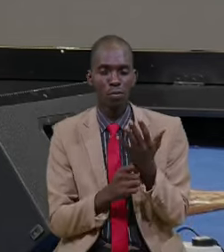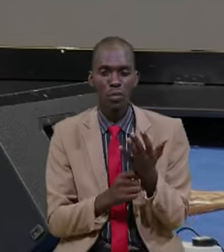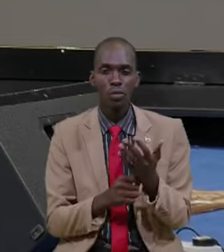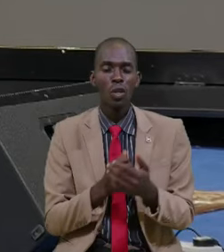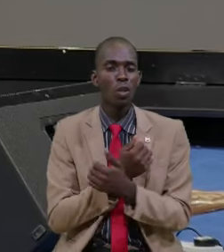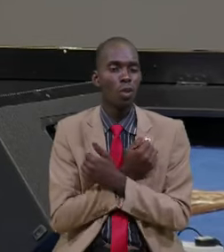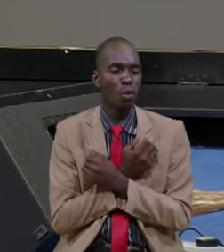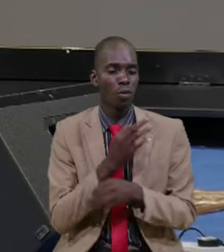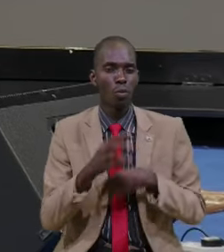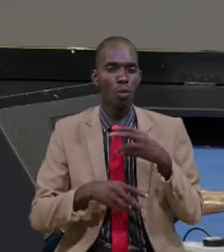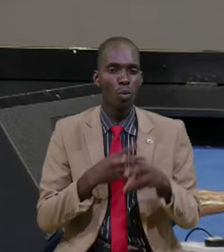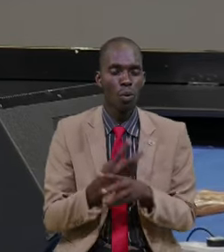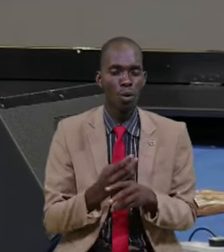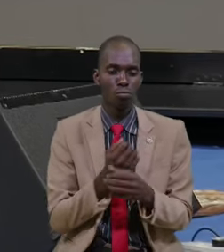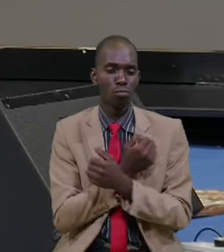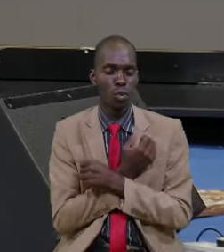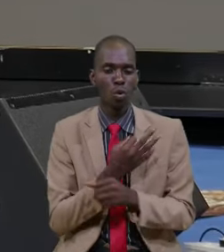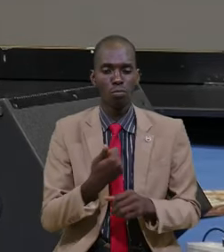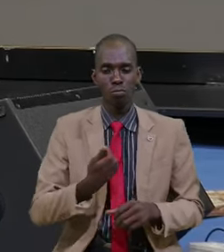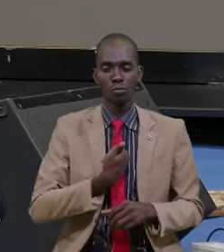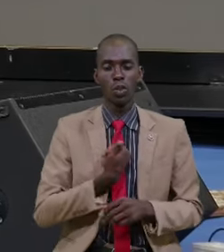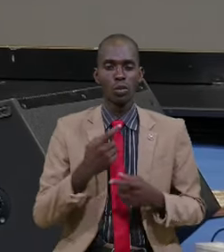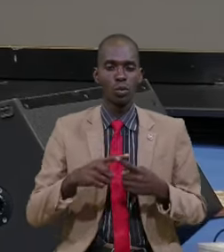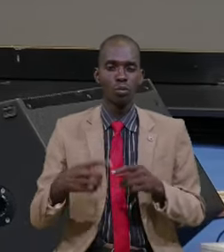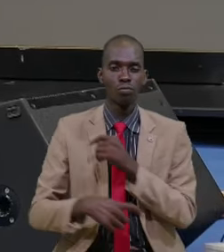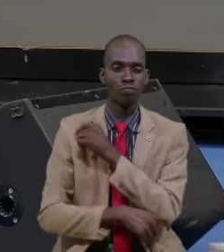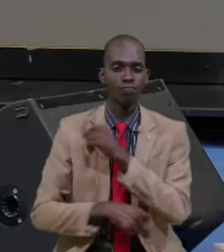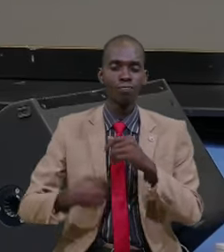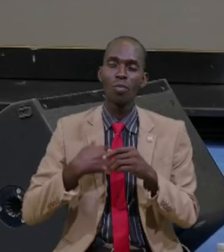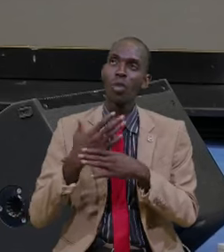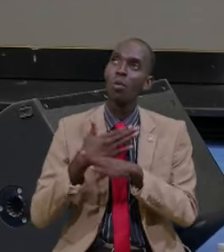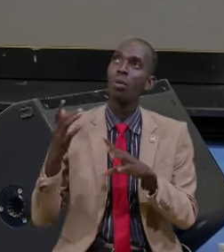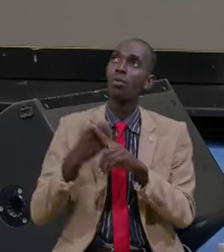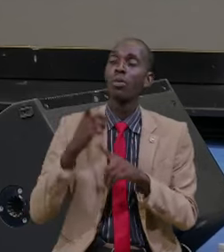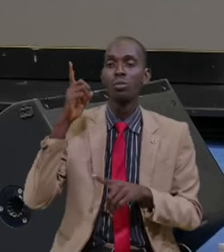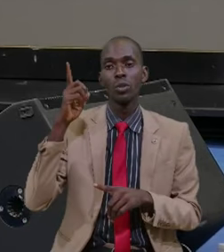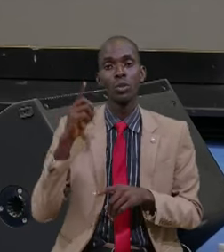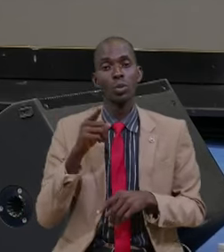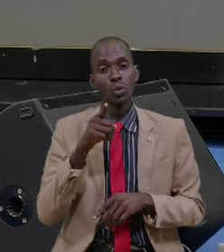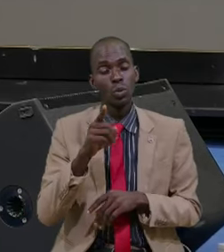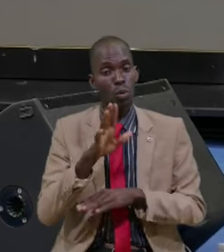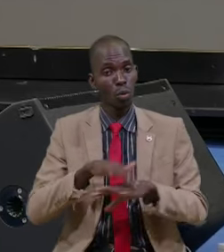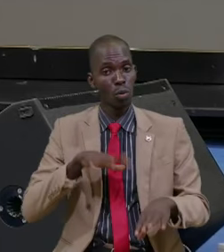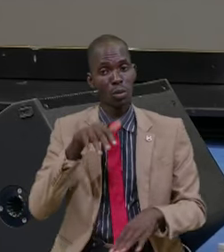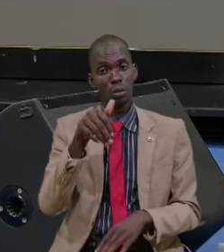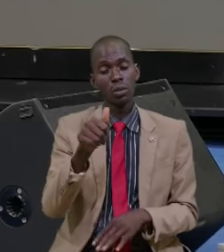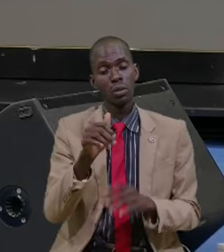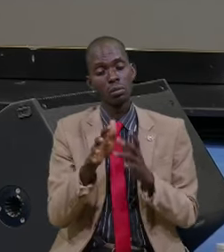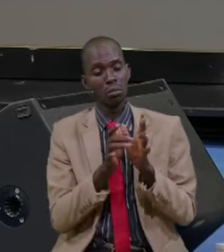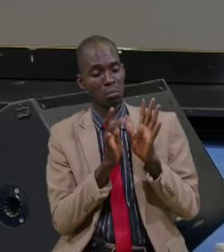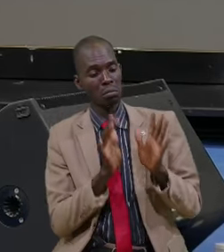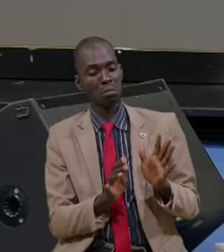and the love of self to take me away from you. You call yourself a Christian, good name,